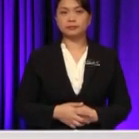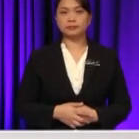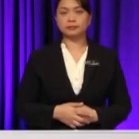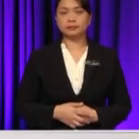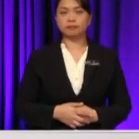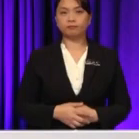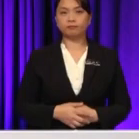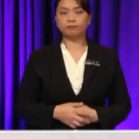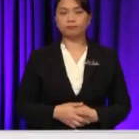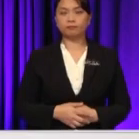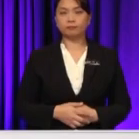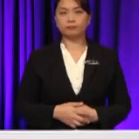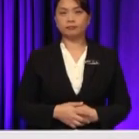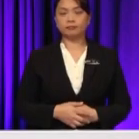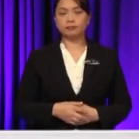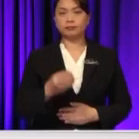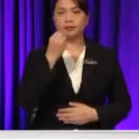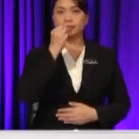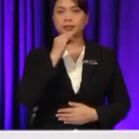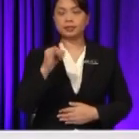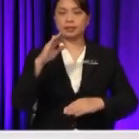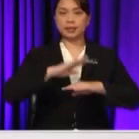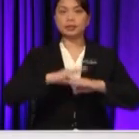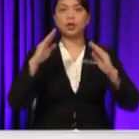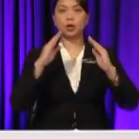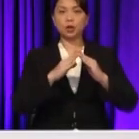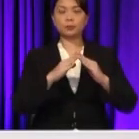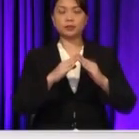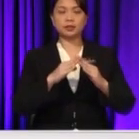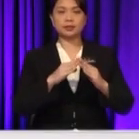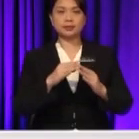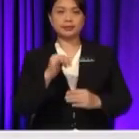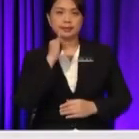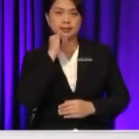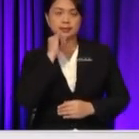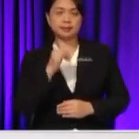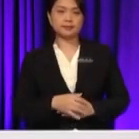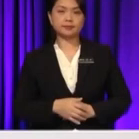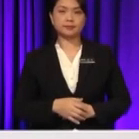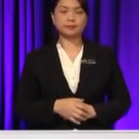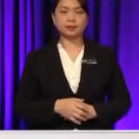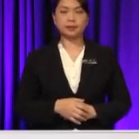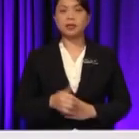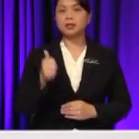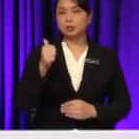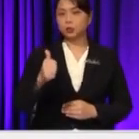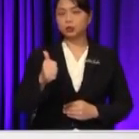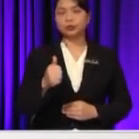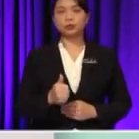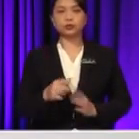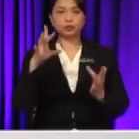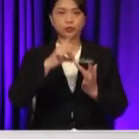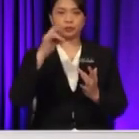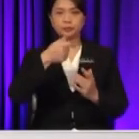clear. Okay. Eating at home is definitely a good choice because it